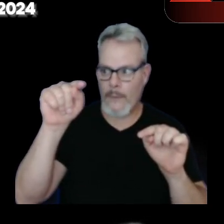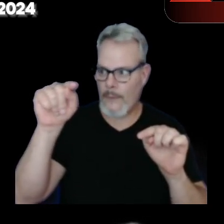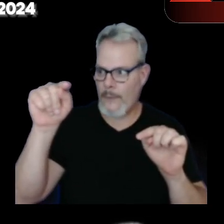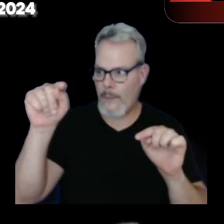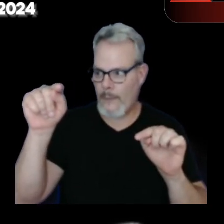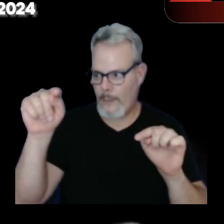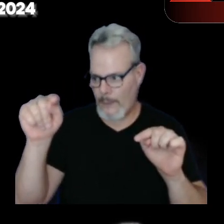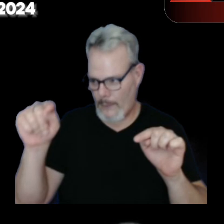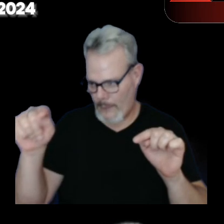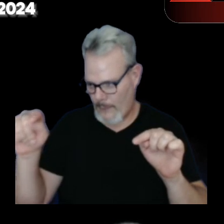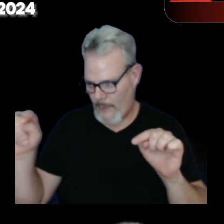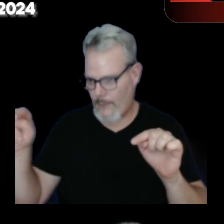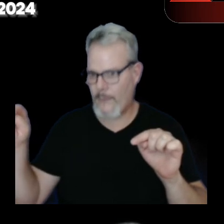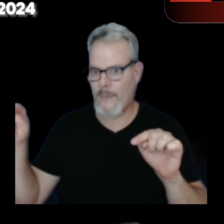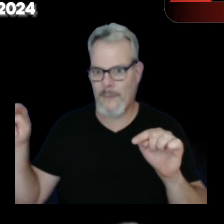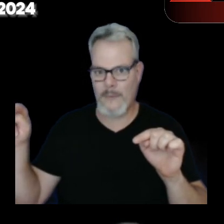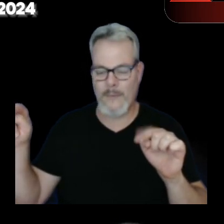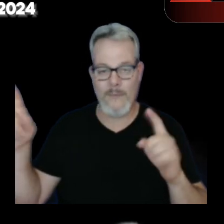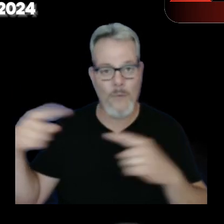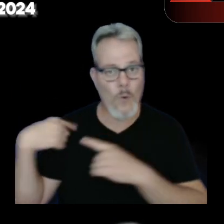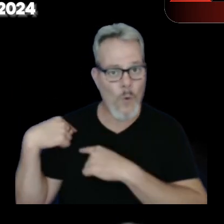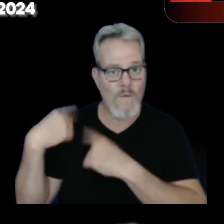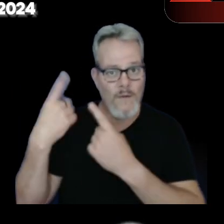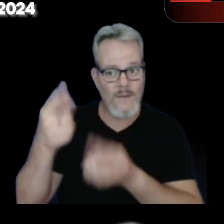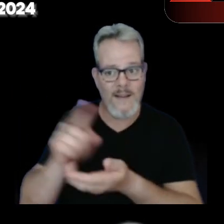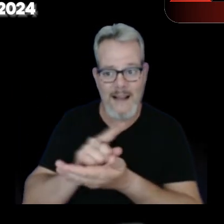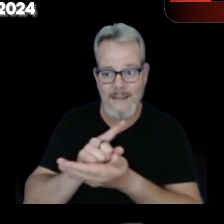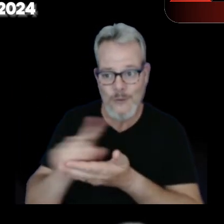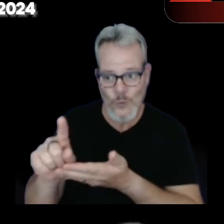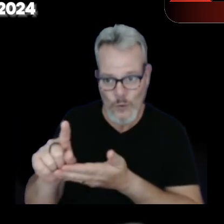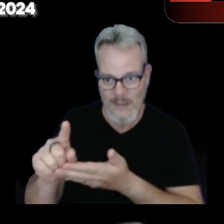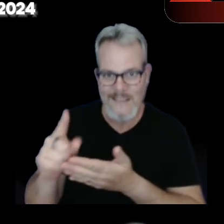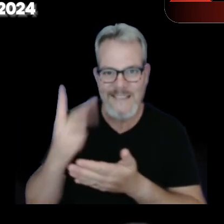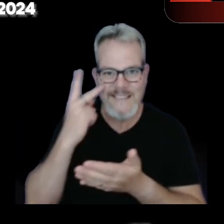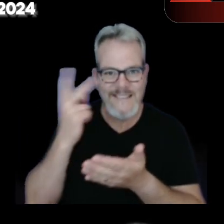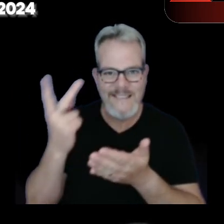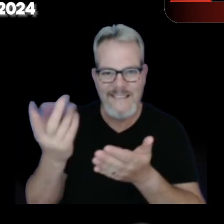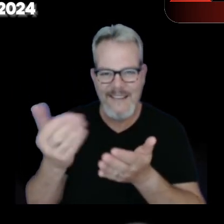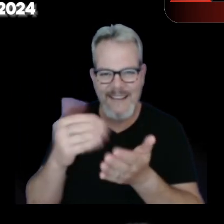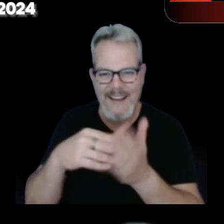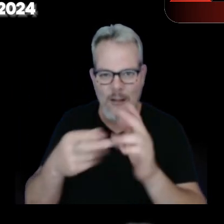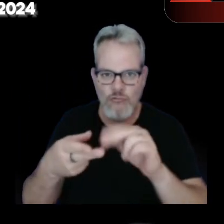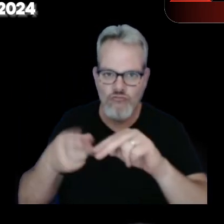slightly. And over the last week or so has started to rise once again in the South Caldera area.